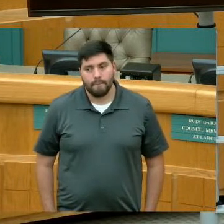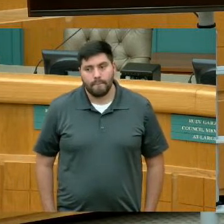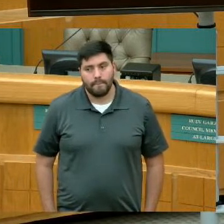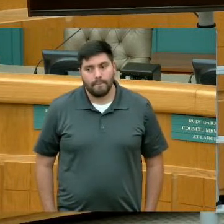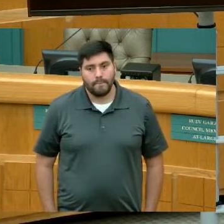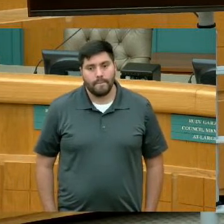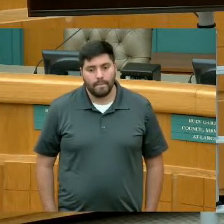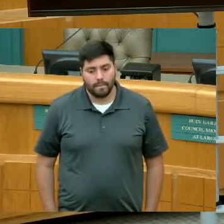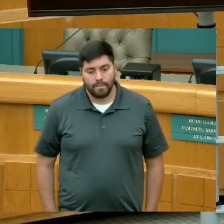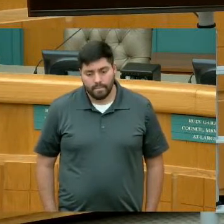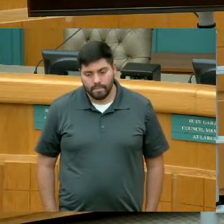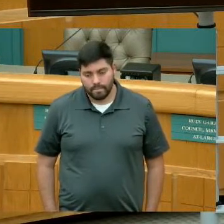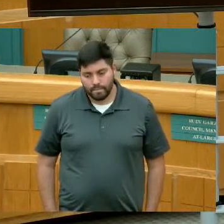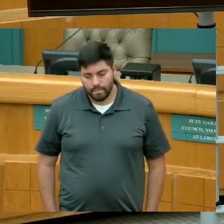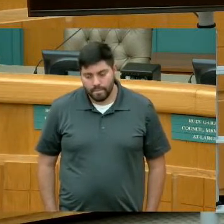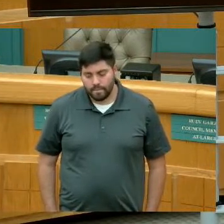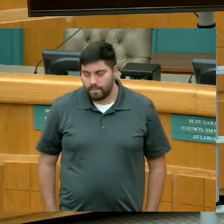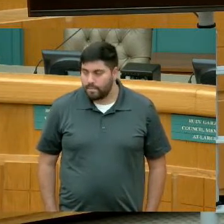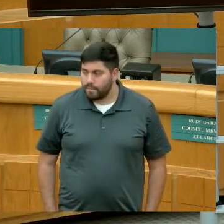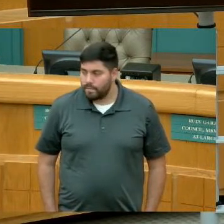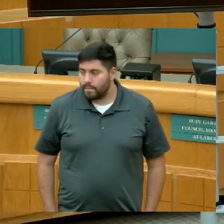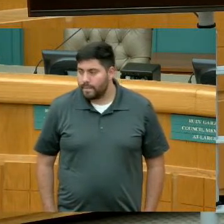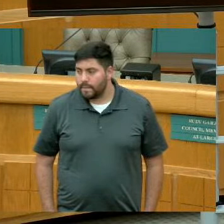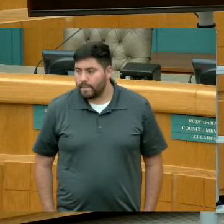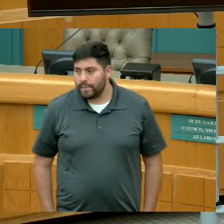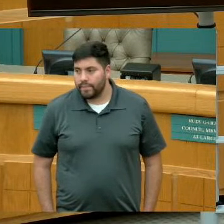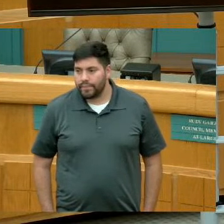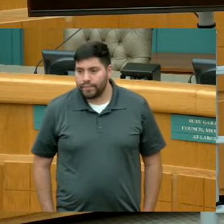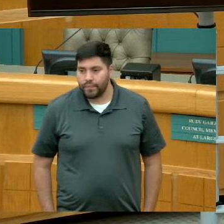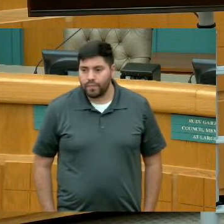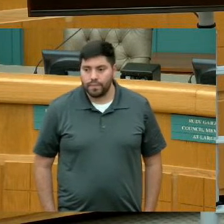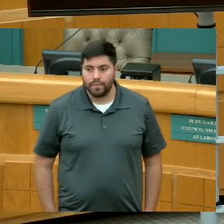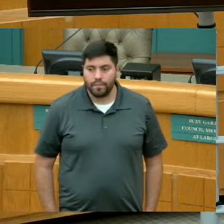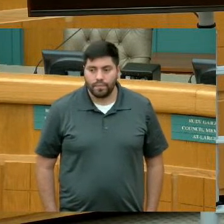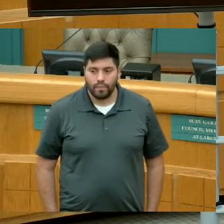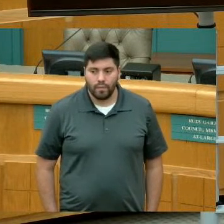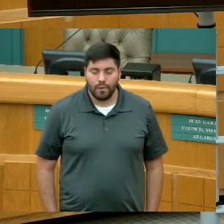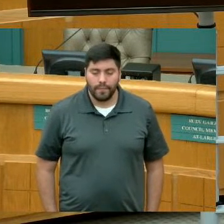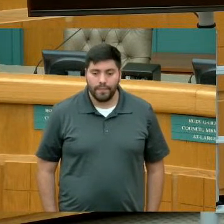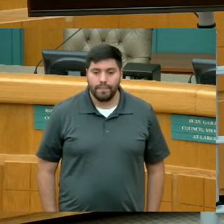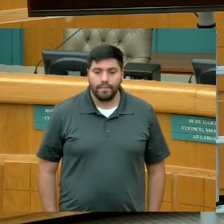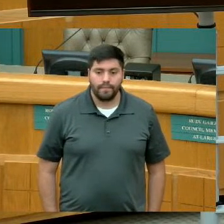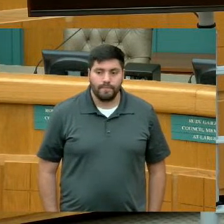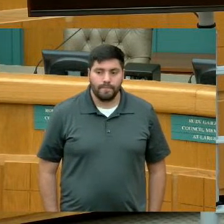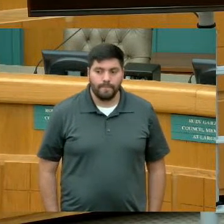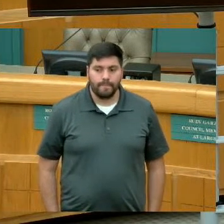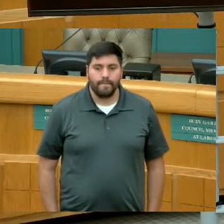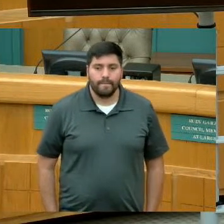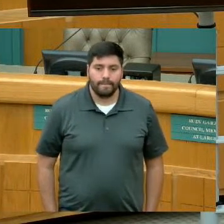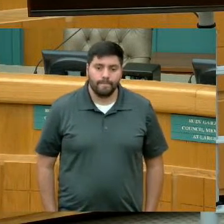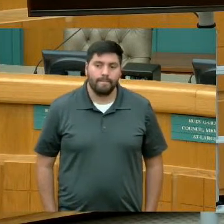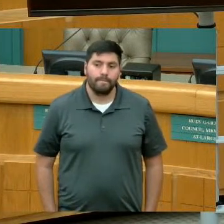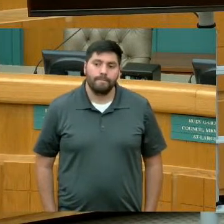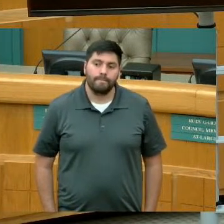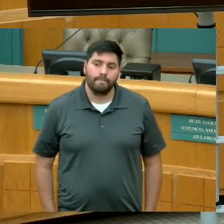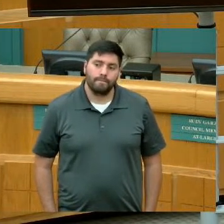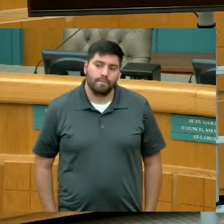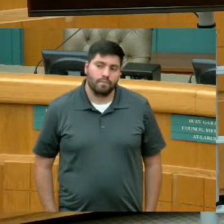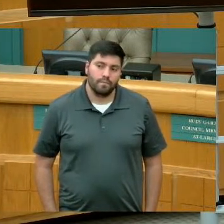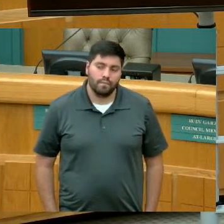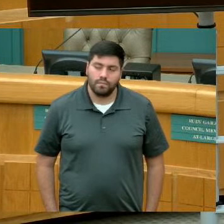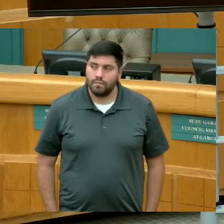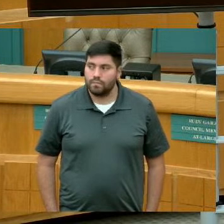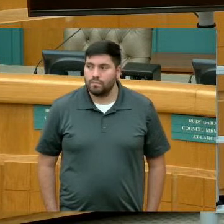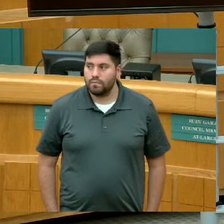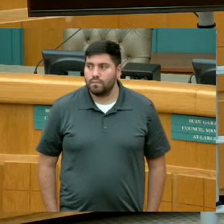Por favor, consideren que lo más importante para todos es combatir este virus. Voy a seguir monitoreando los datos y mis decisiones son basadas en